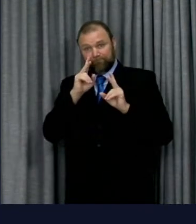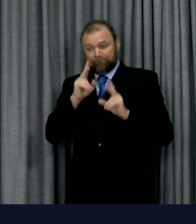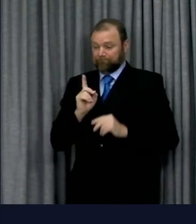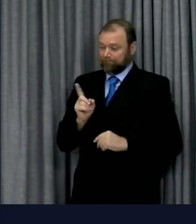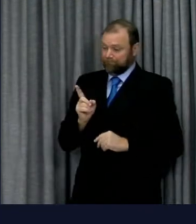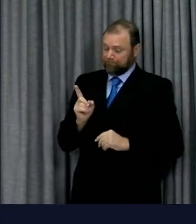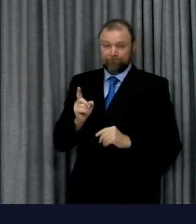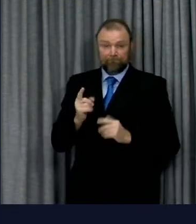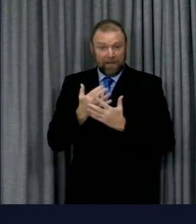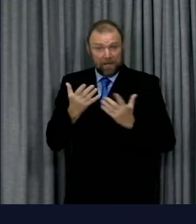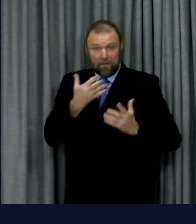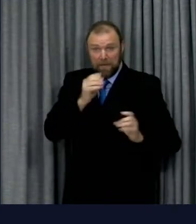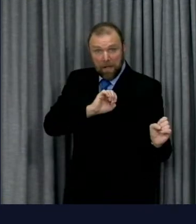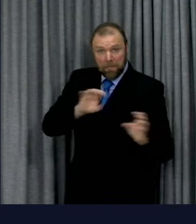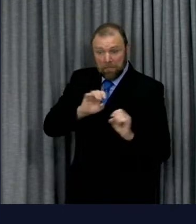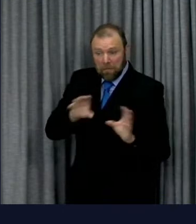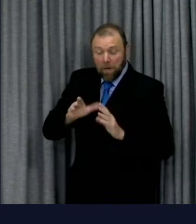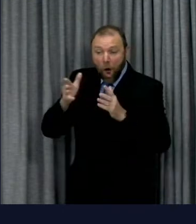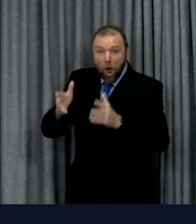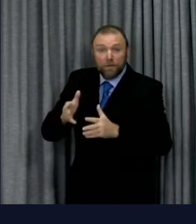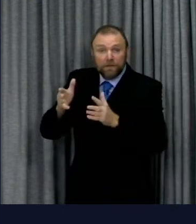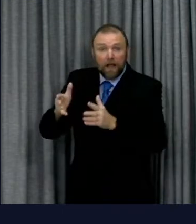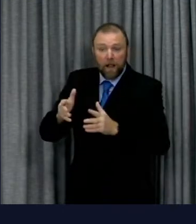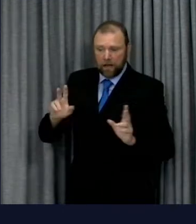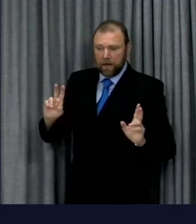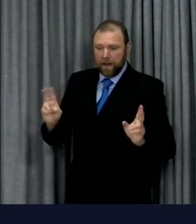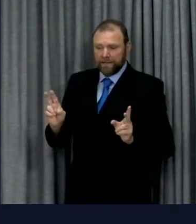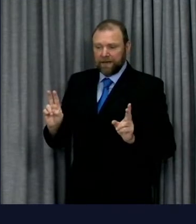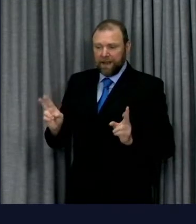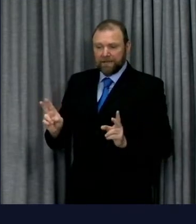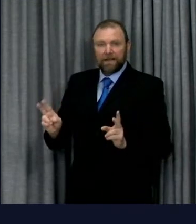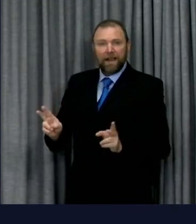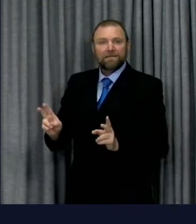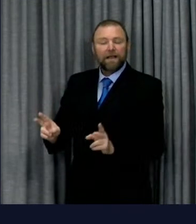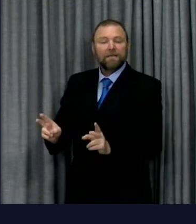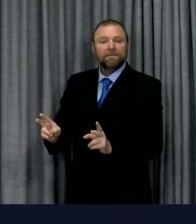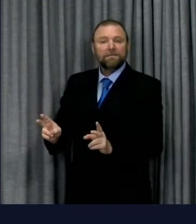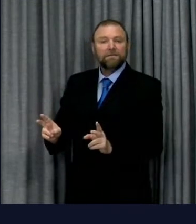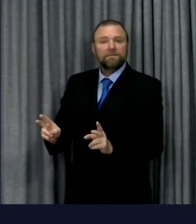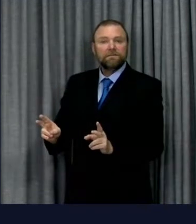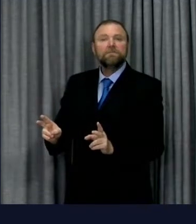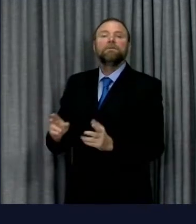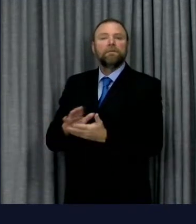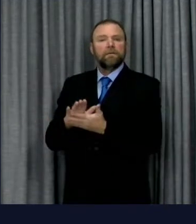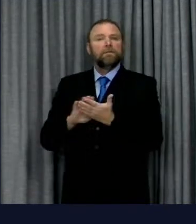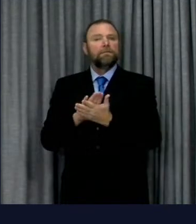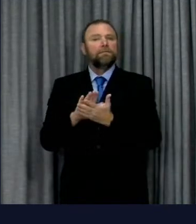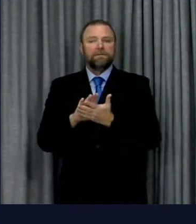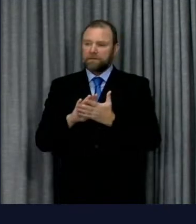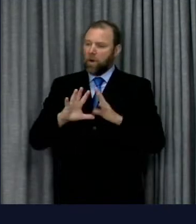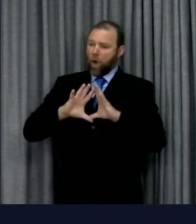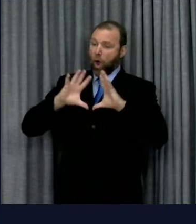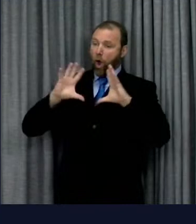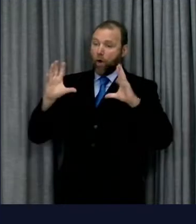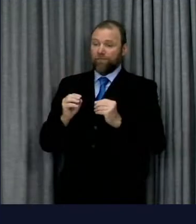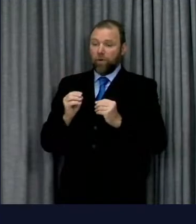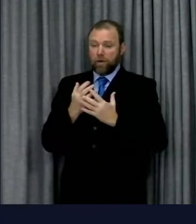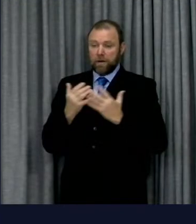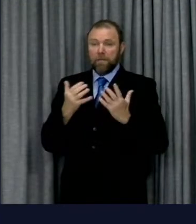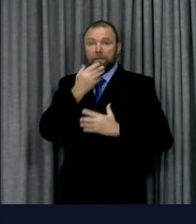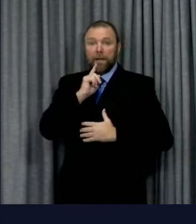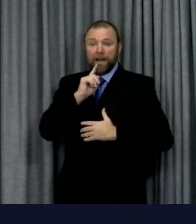people admitted to hospital with COVID-19 and some gradual reductions in the overall number of